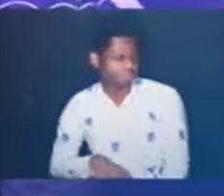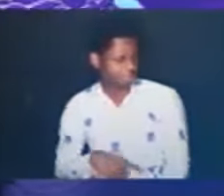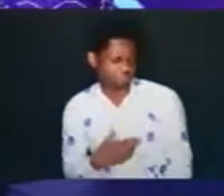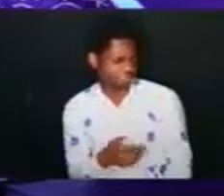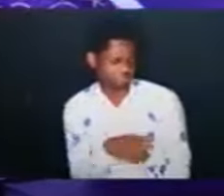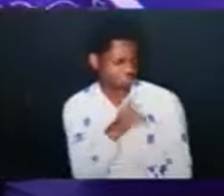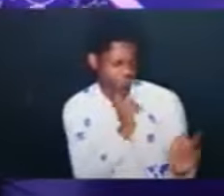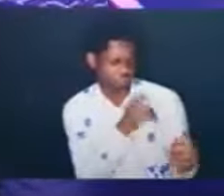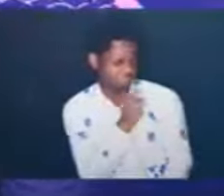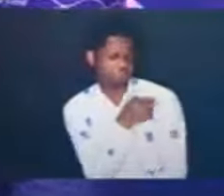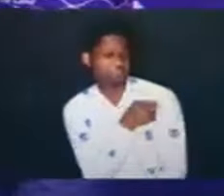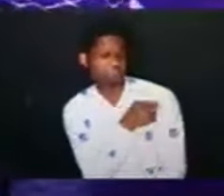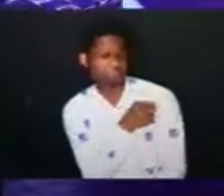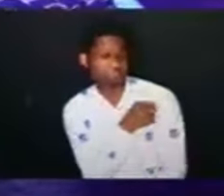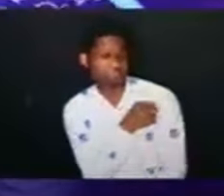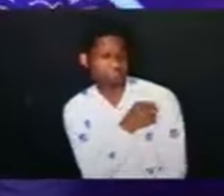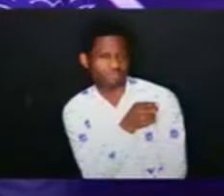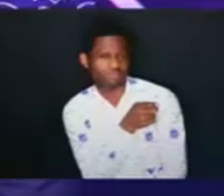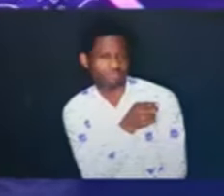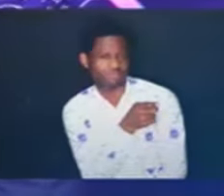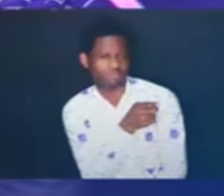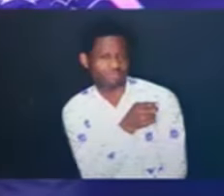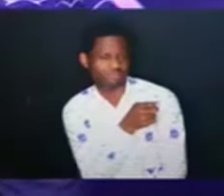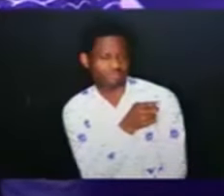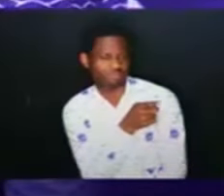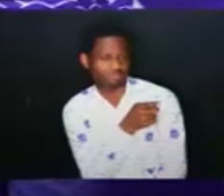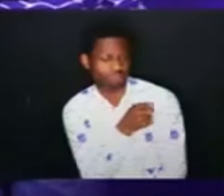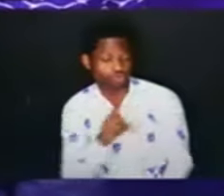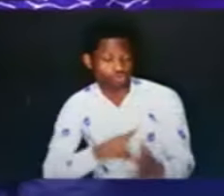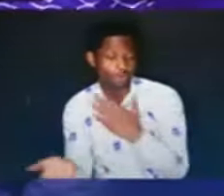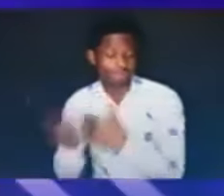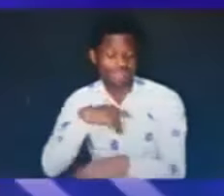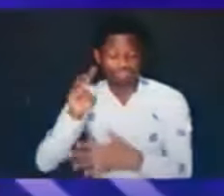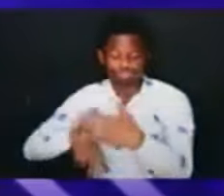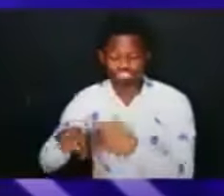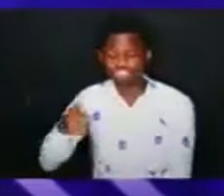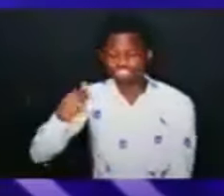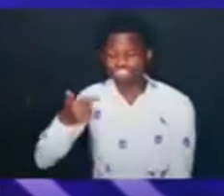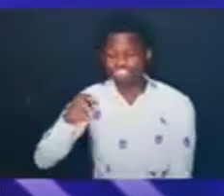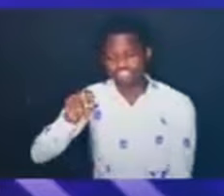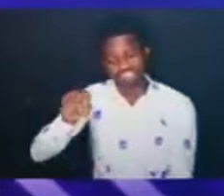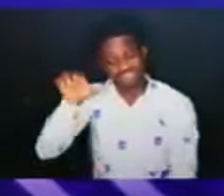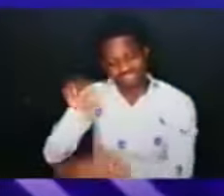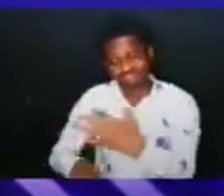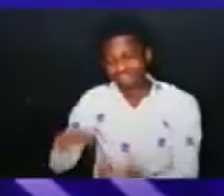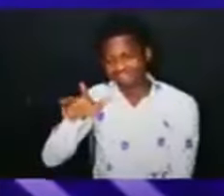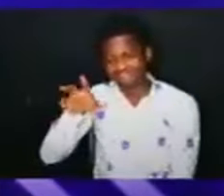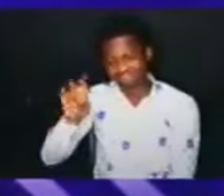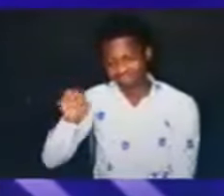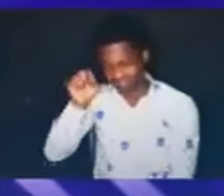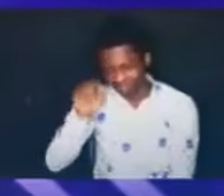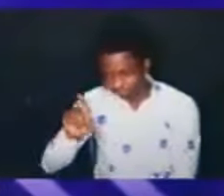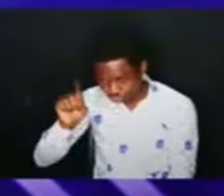grade, a duo who fell. So let's go and take Genesis 37, verse 20